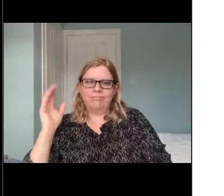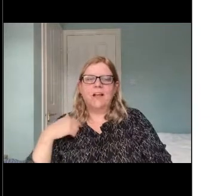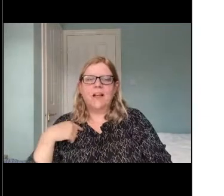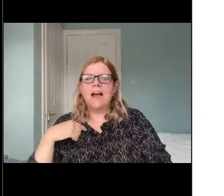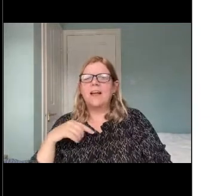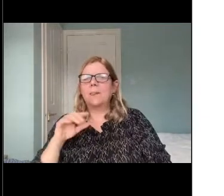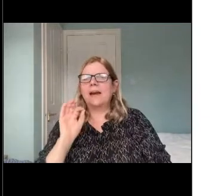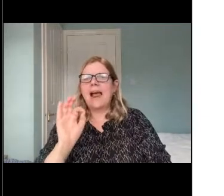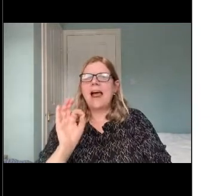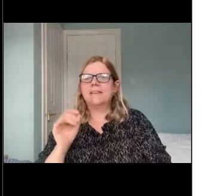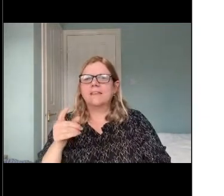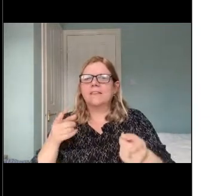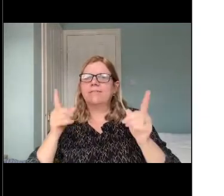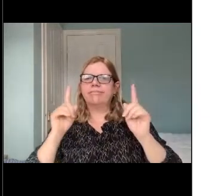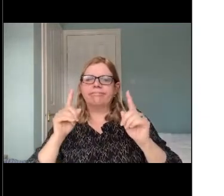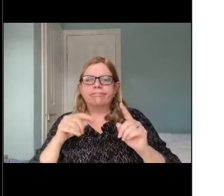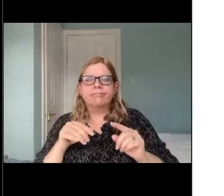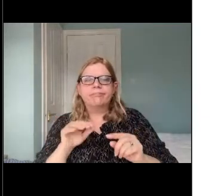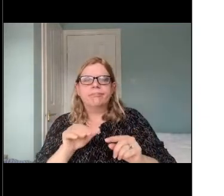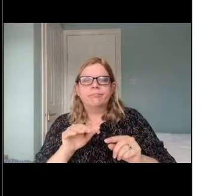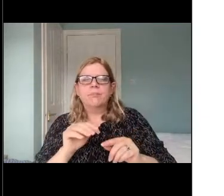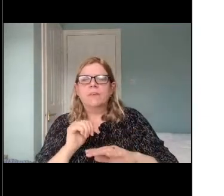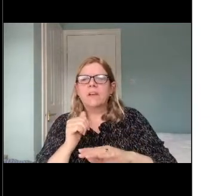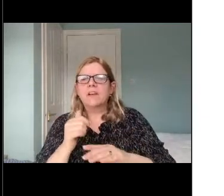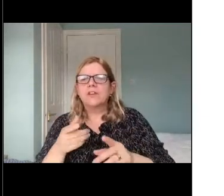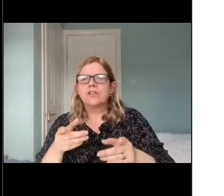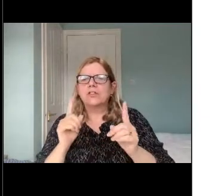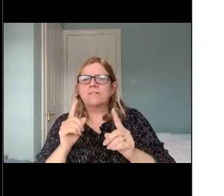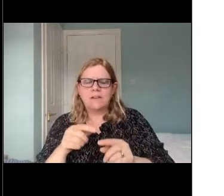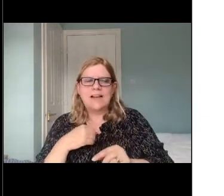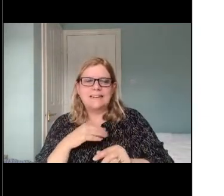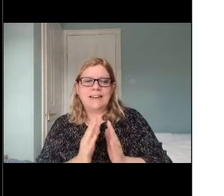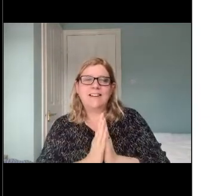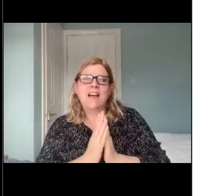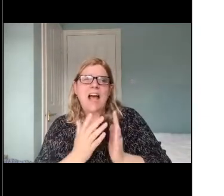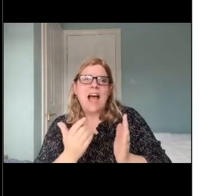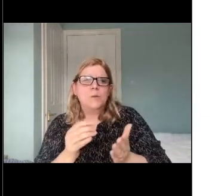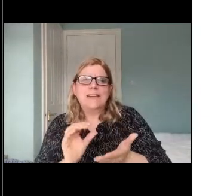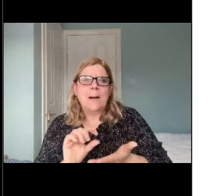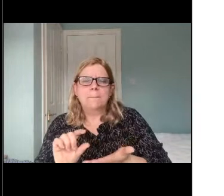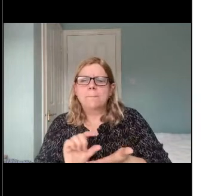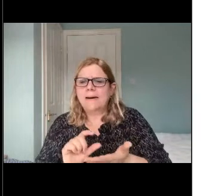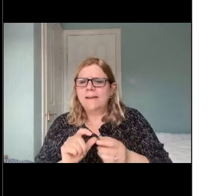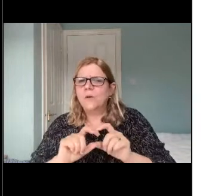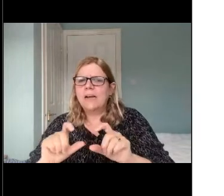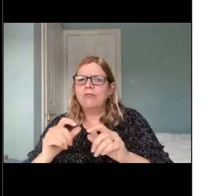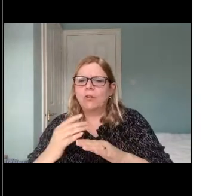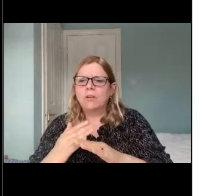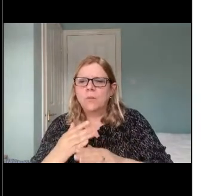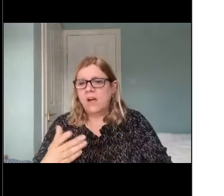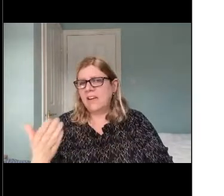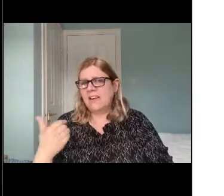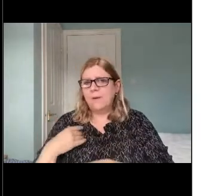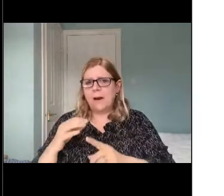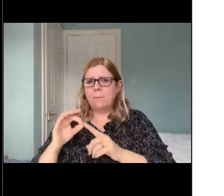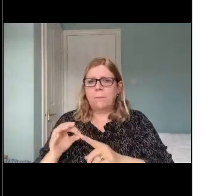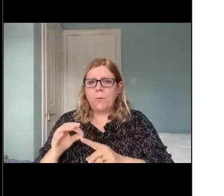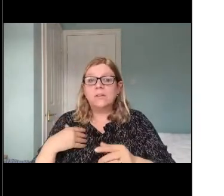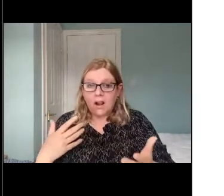a diversity meeting. And they asked, I asked the chief executive, you know, is there